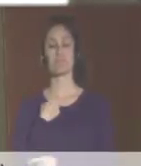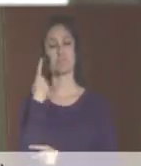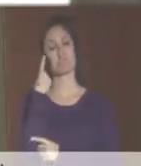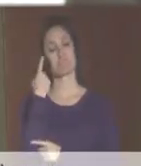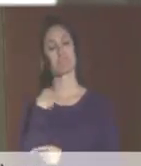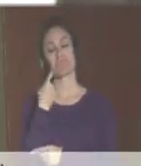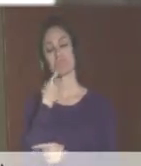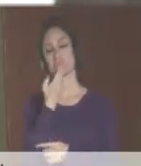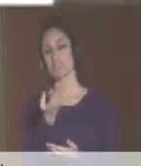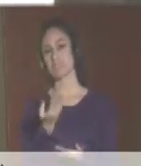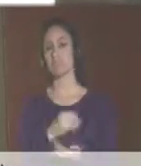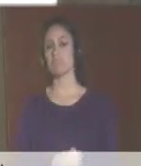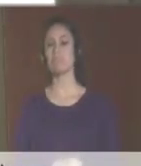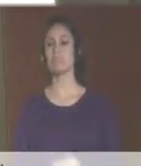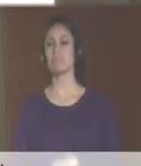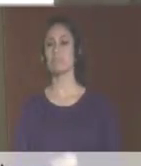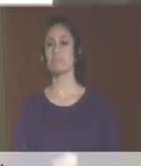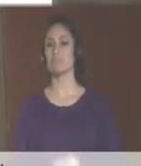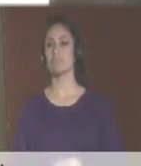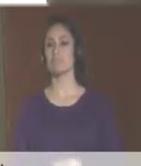Yes, I would say